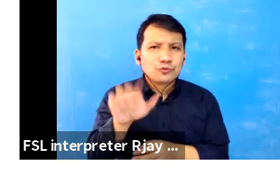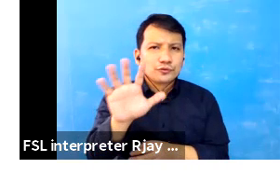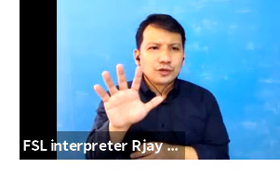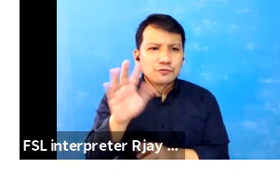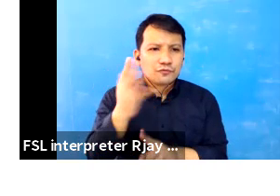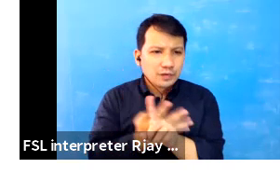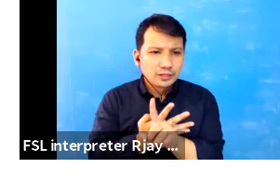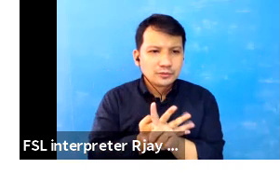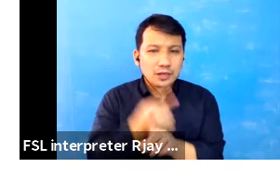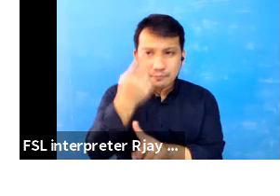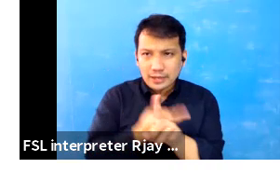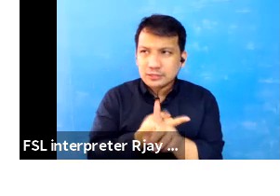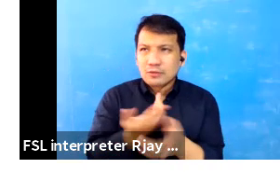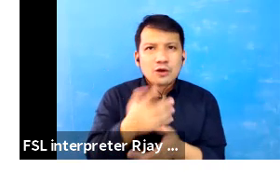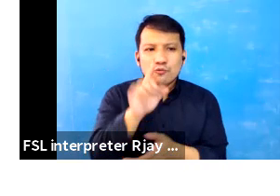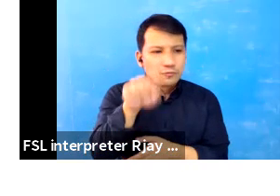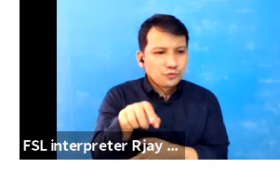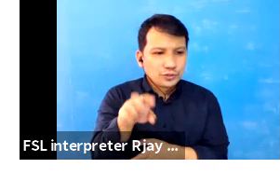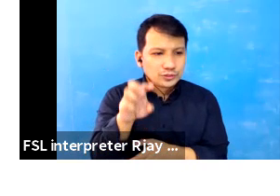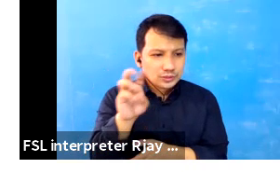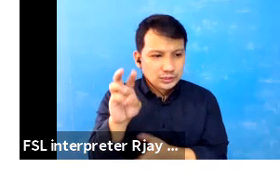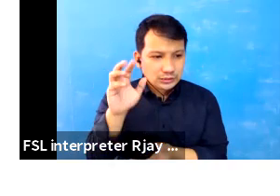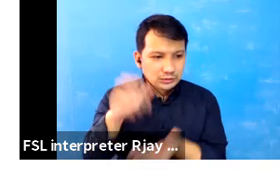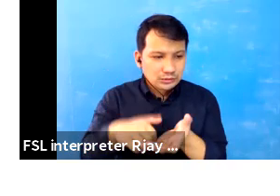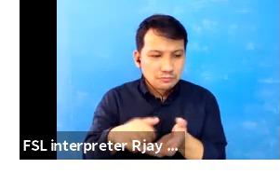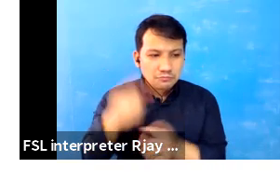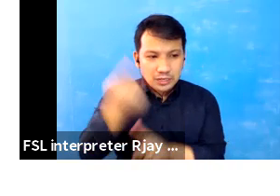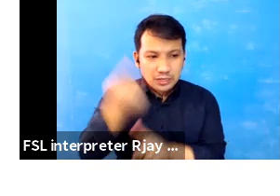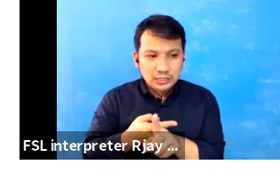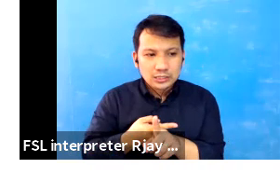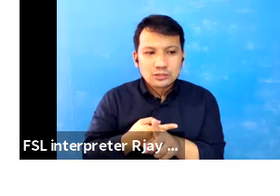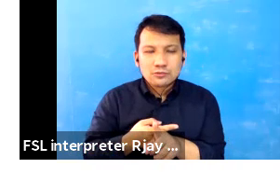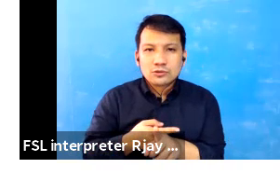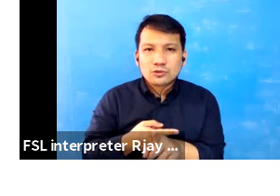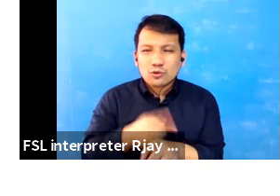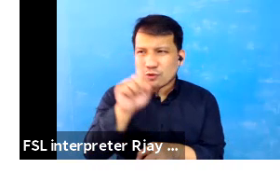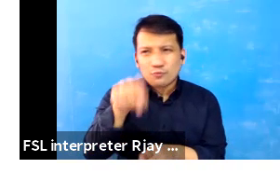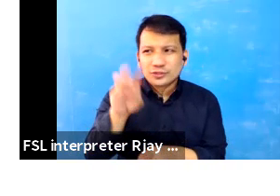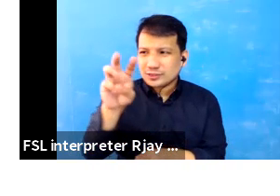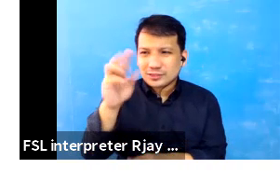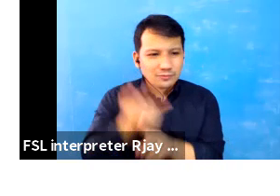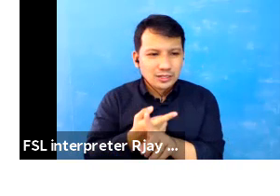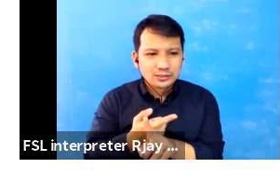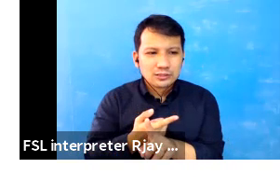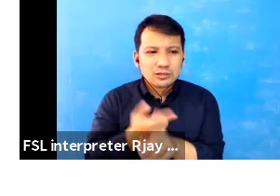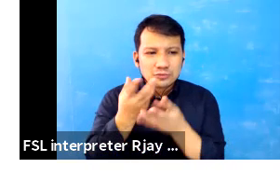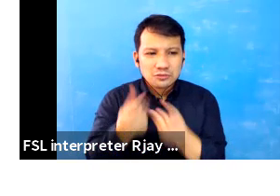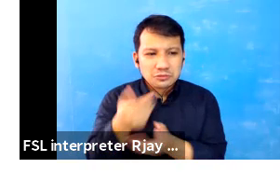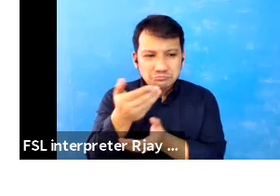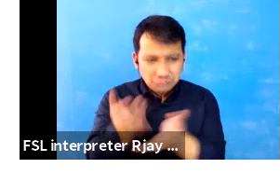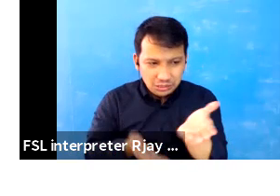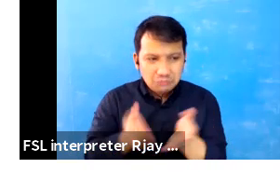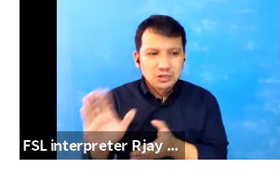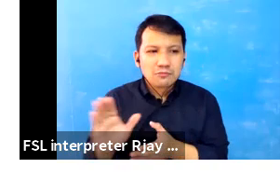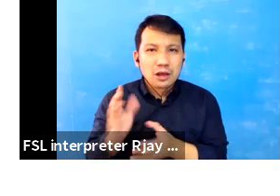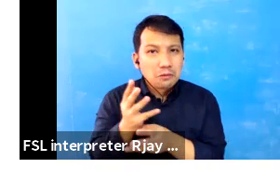months. So 1.6 months still losing. And so what do we give during that 1.6 months? Obviously, some of the